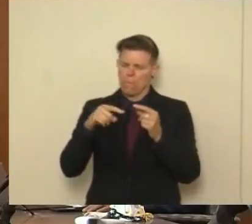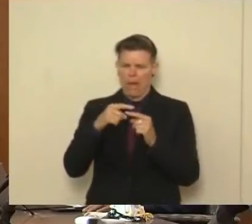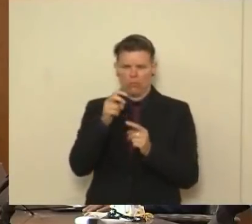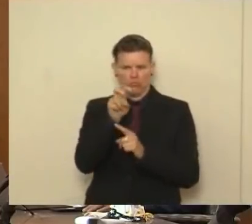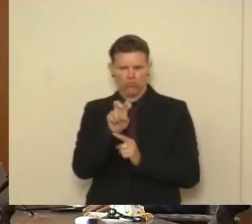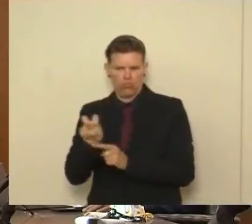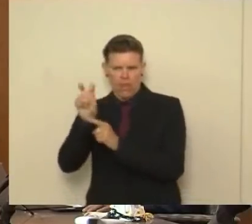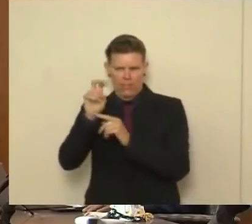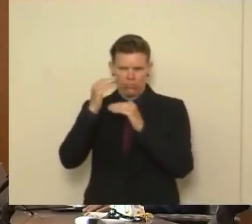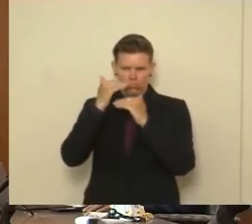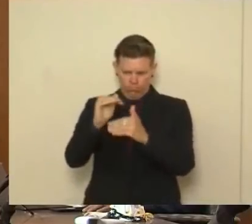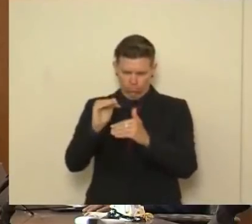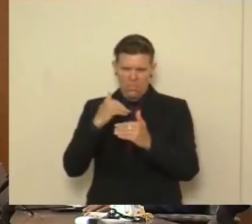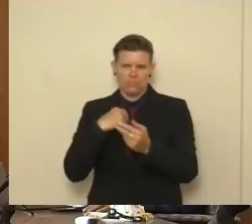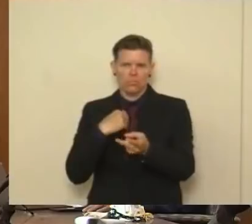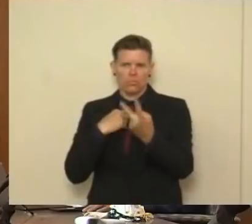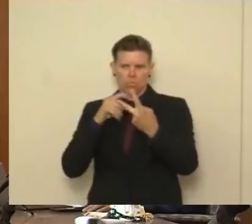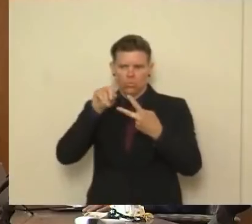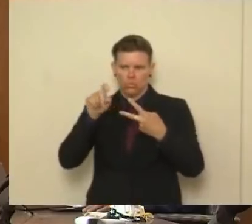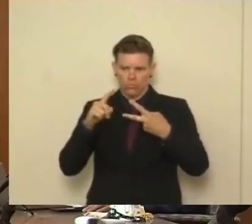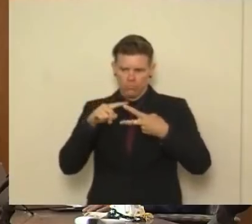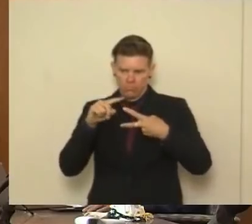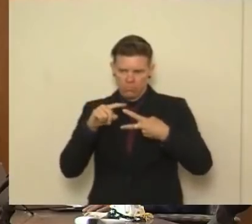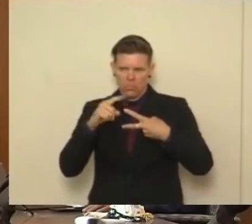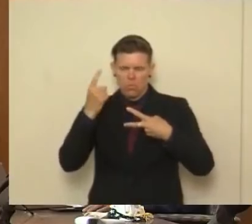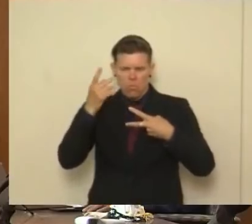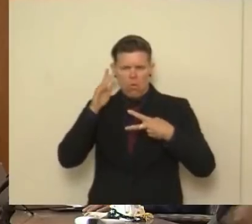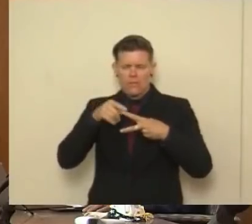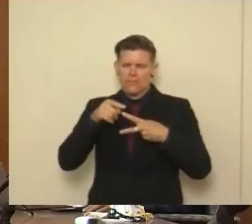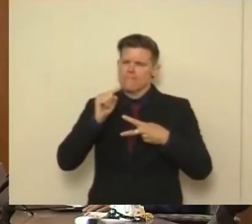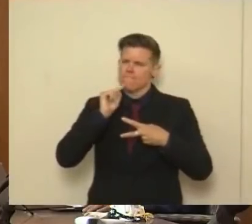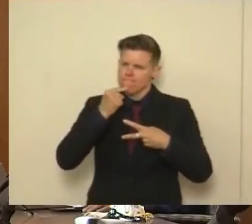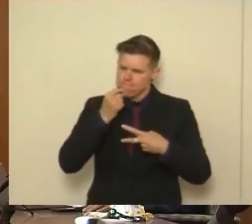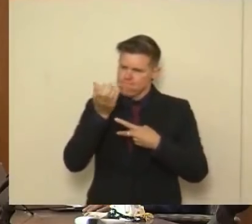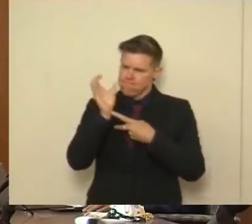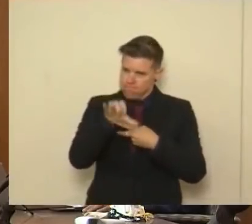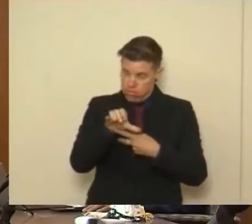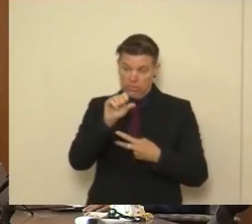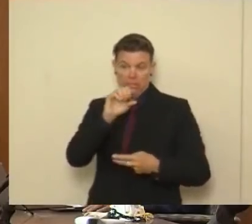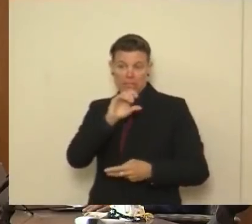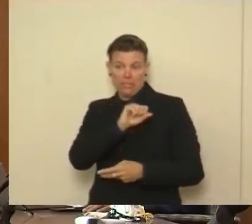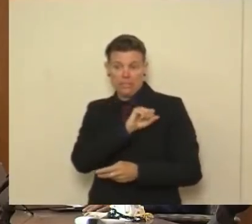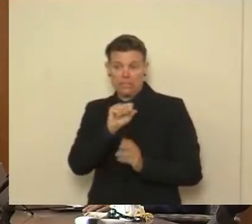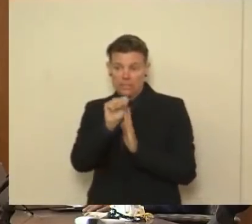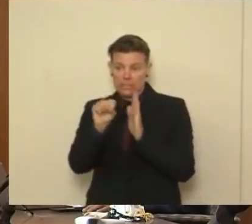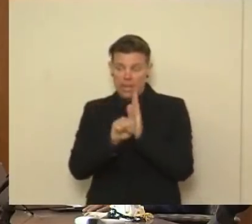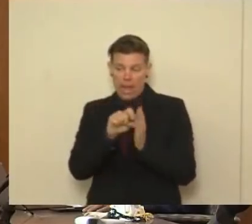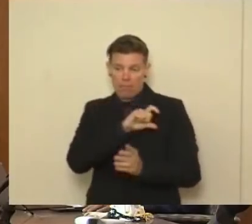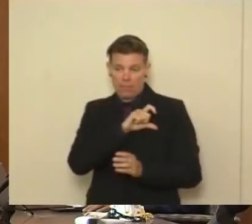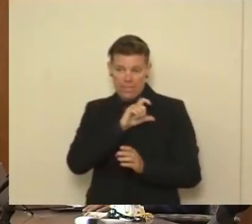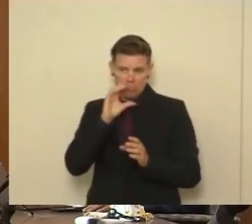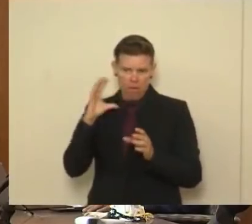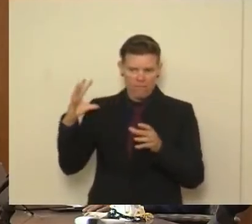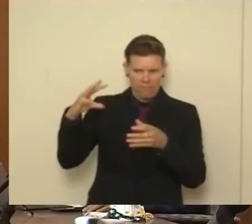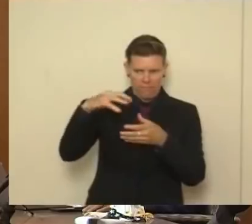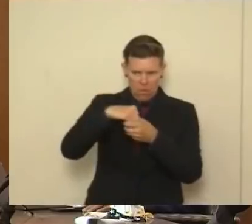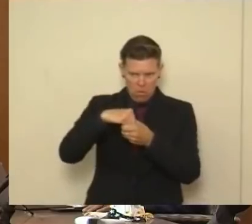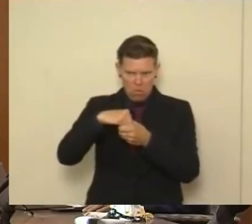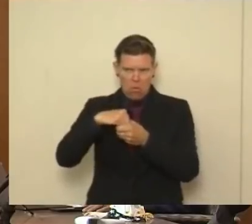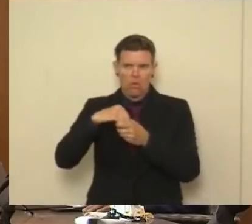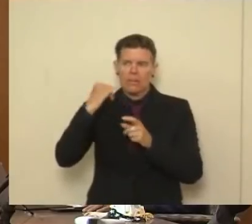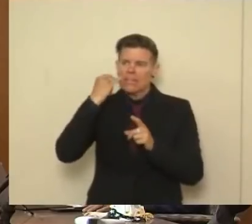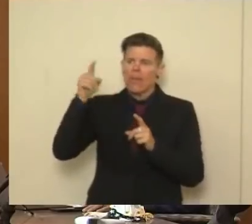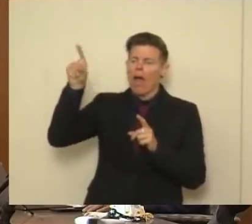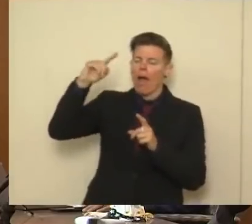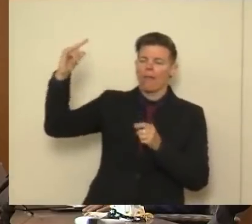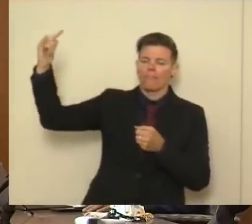on enforcement. Will state police have any role in enforcement if they learn that someone has come from out of state?